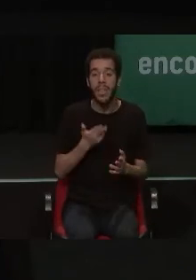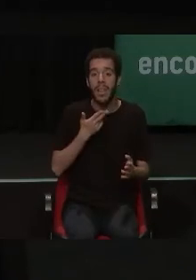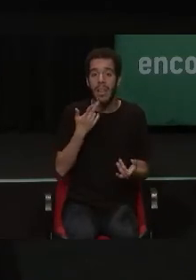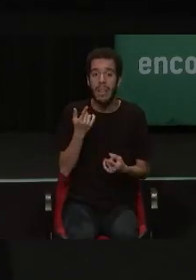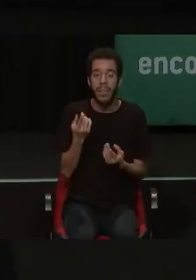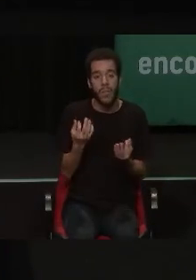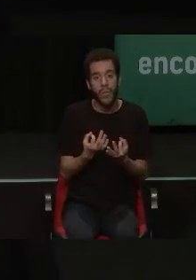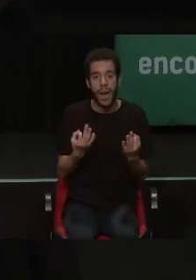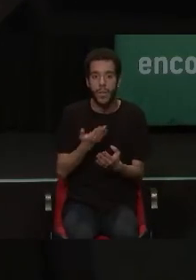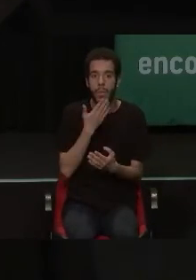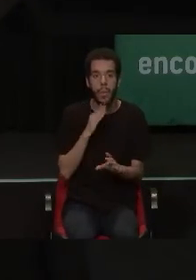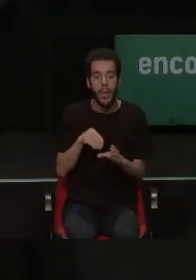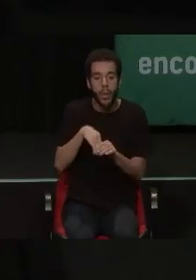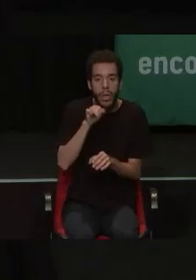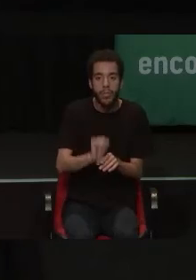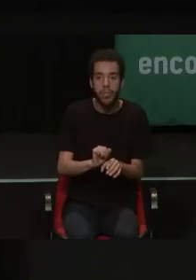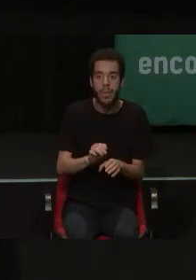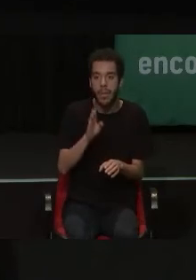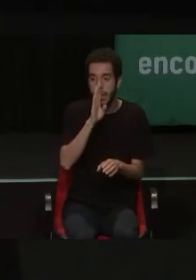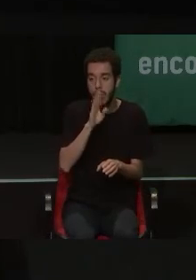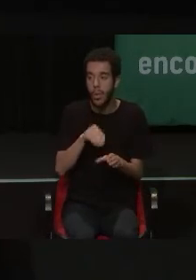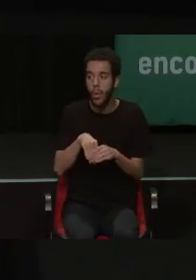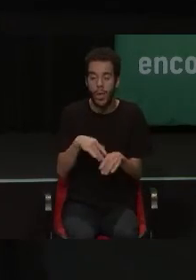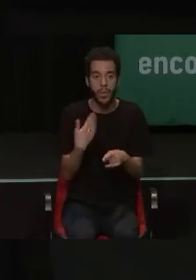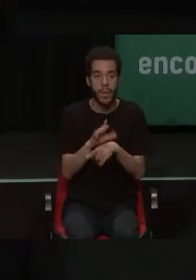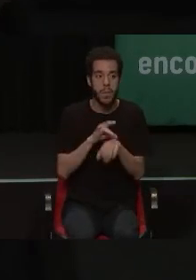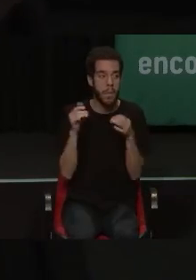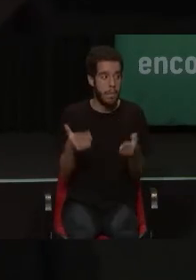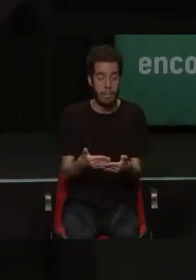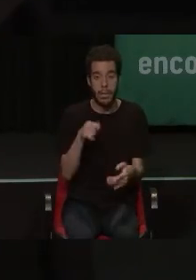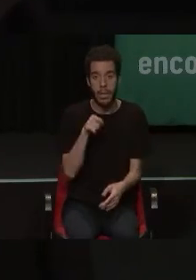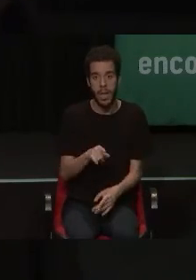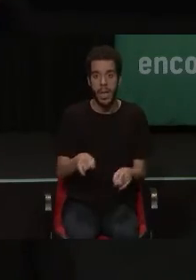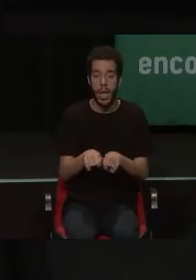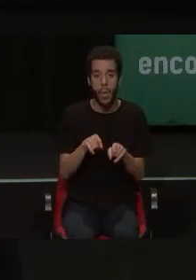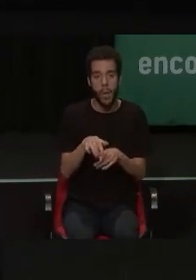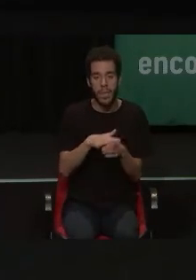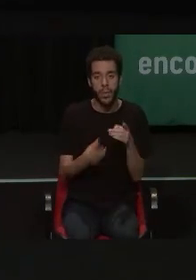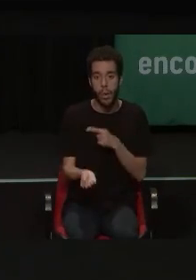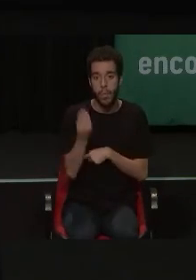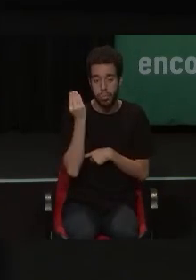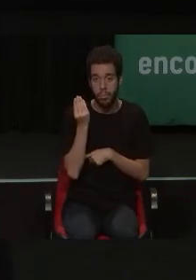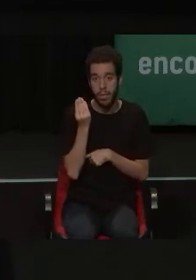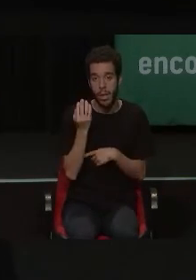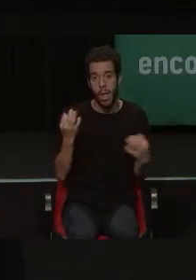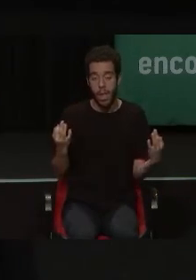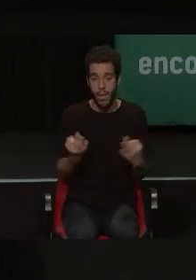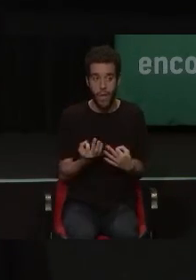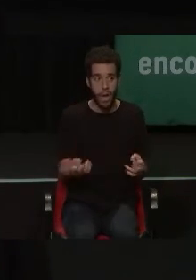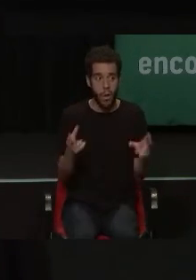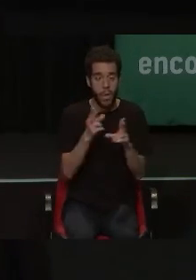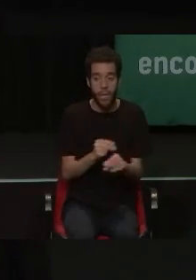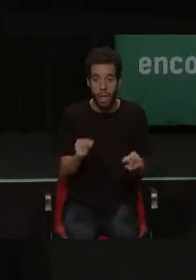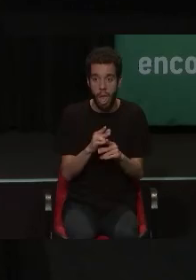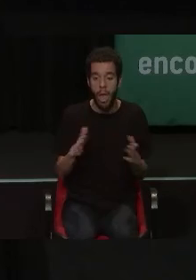for risk. Also, the context, if the context is different than the pandemic context was really different